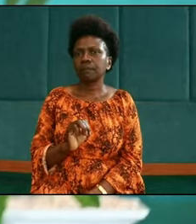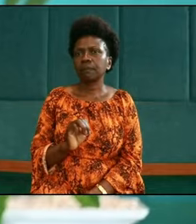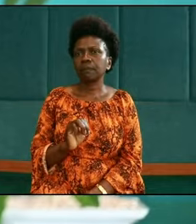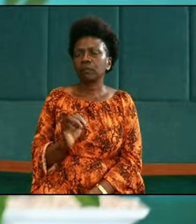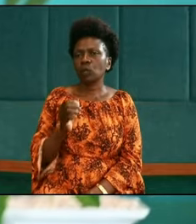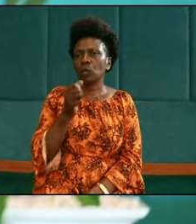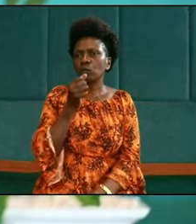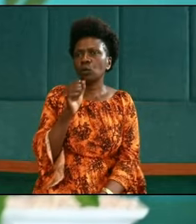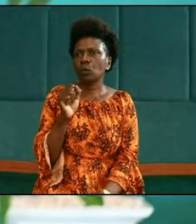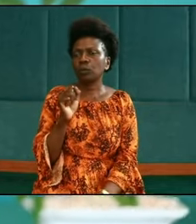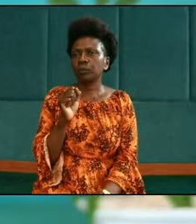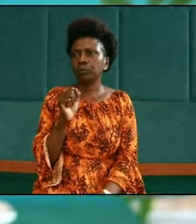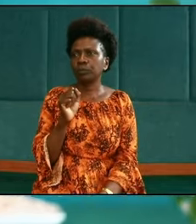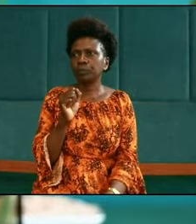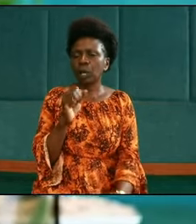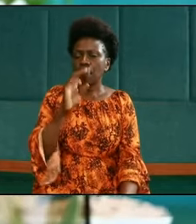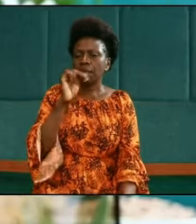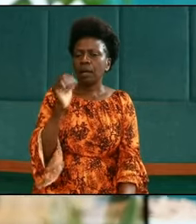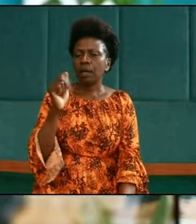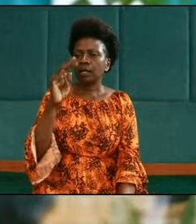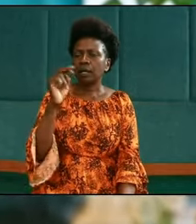And so Manasseh